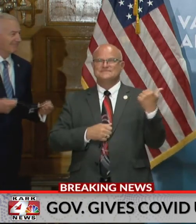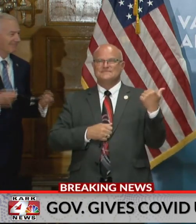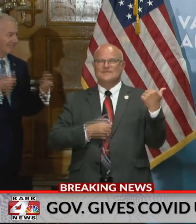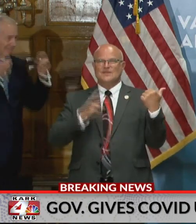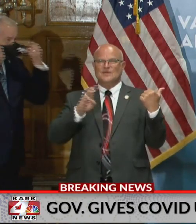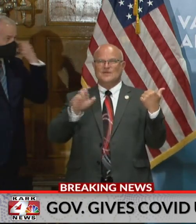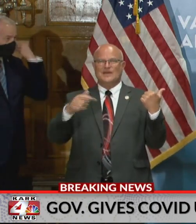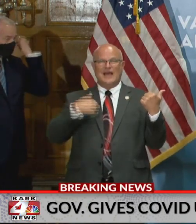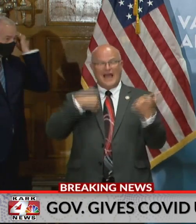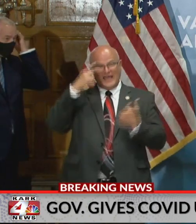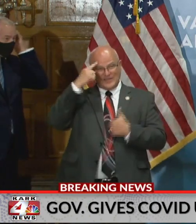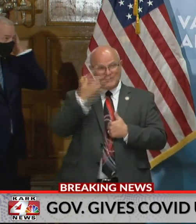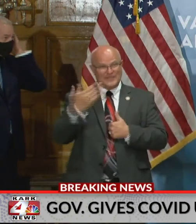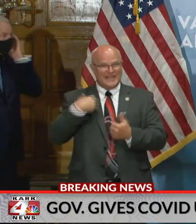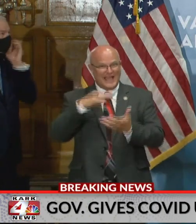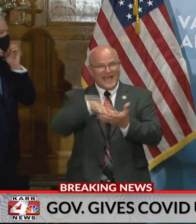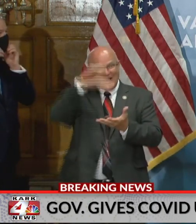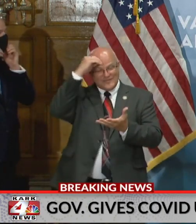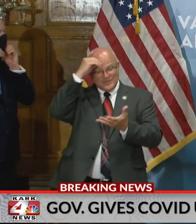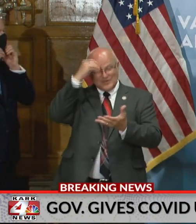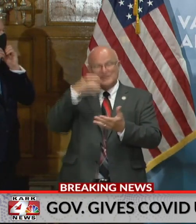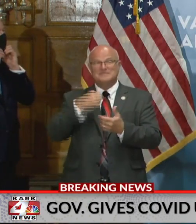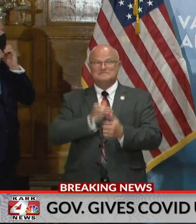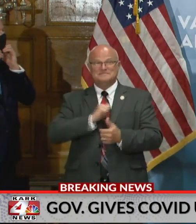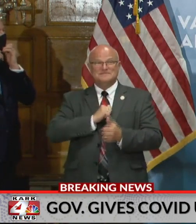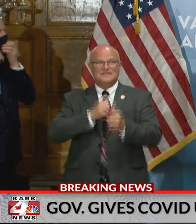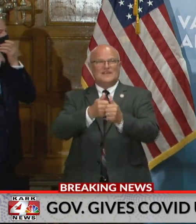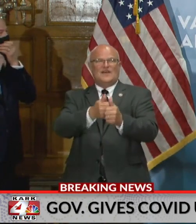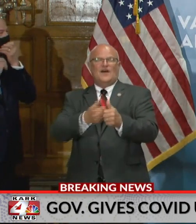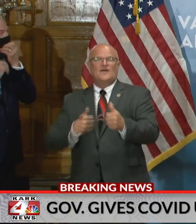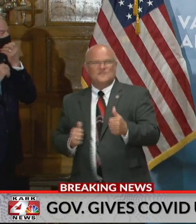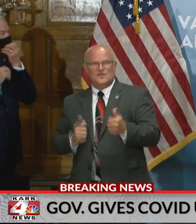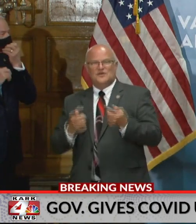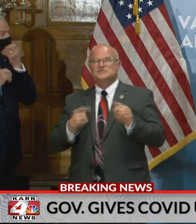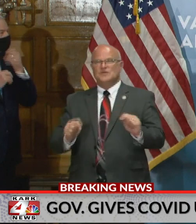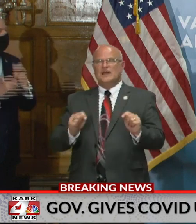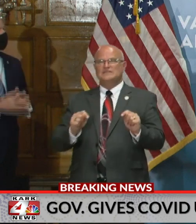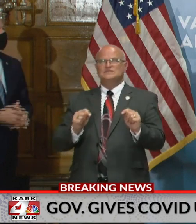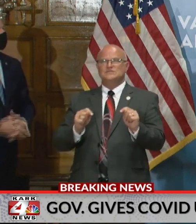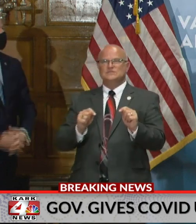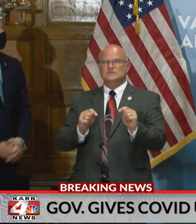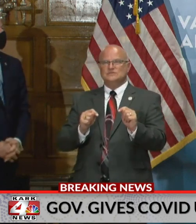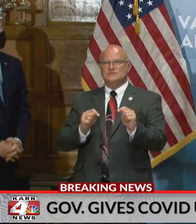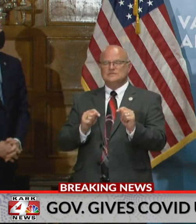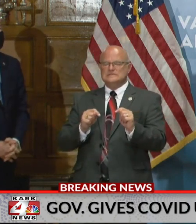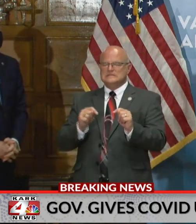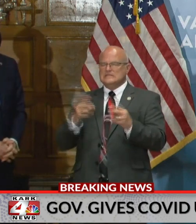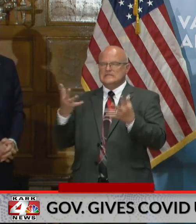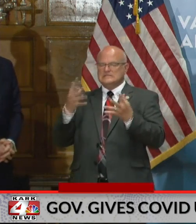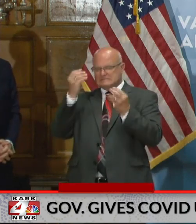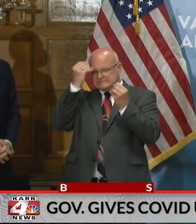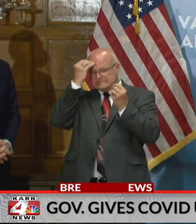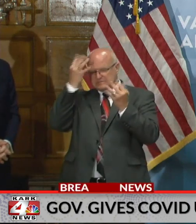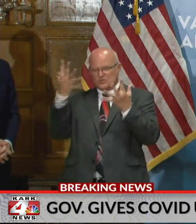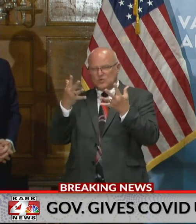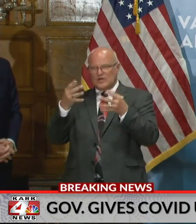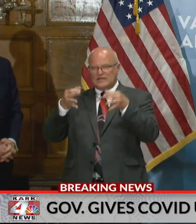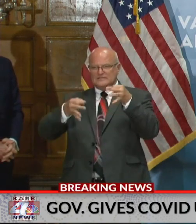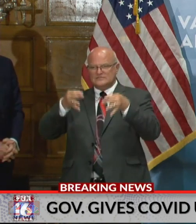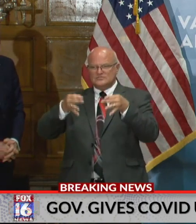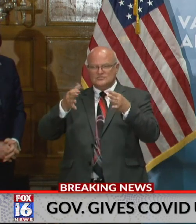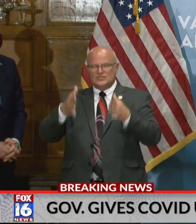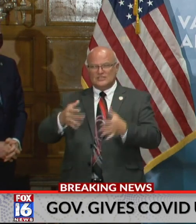Well, I think one thing I've learned is to avoid trying to opine on what judges think and don't think, because